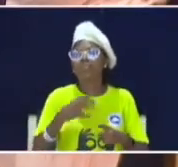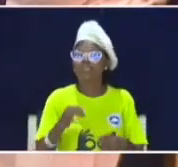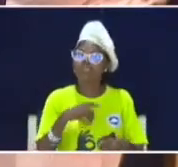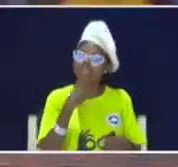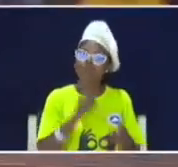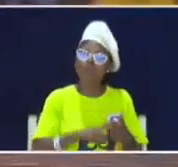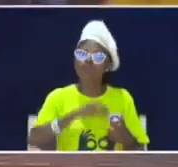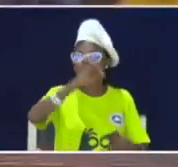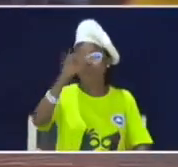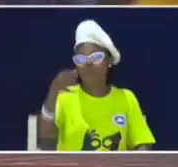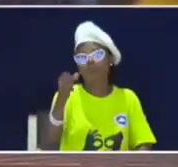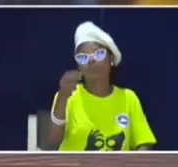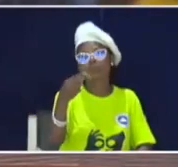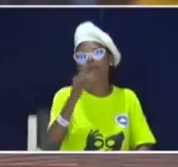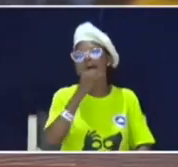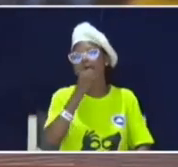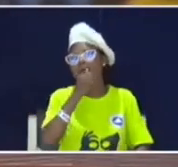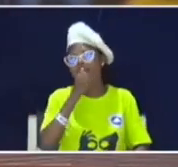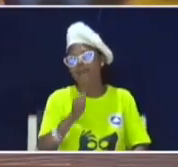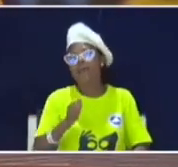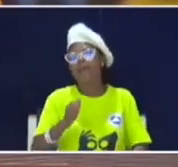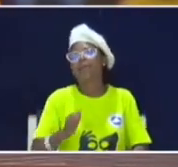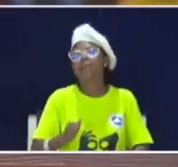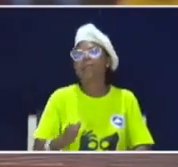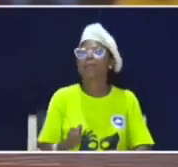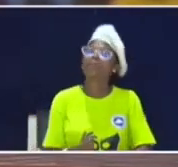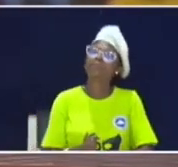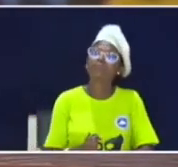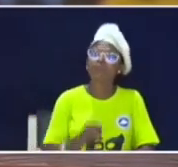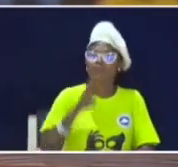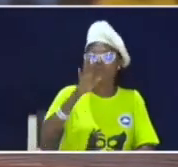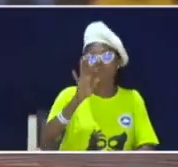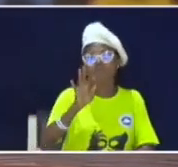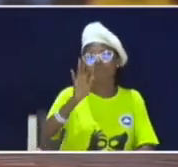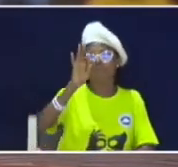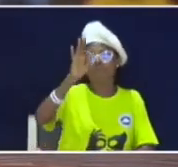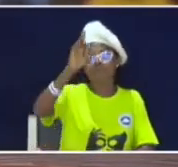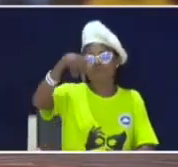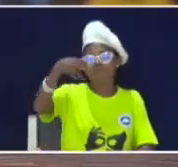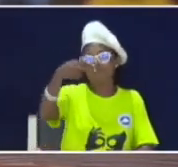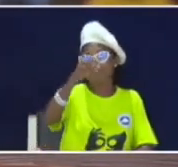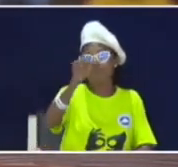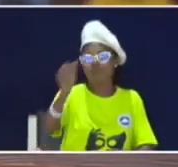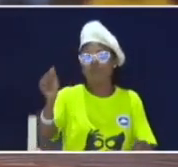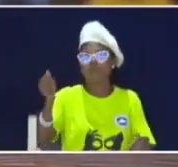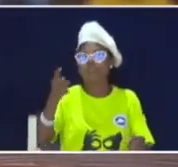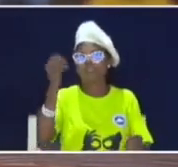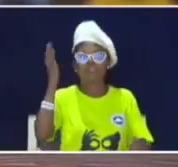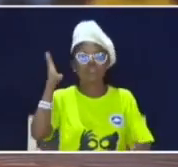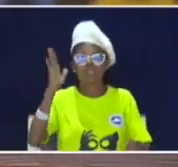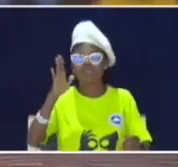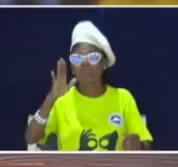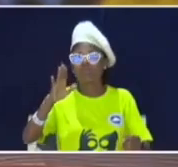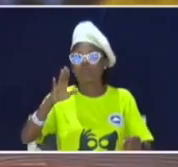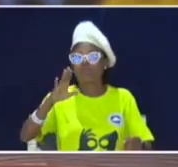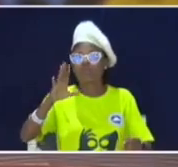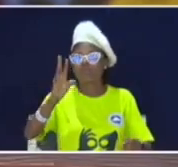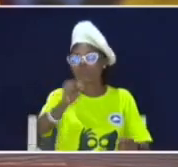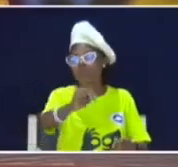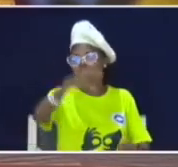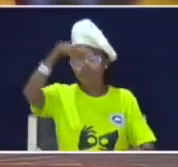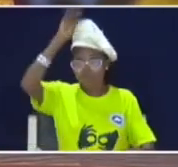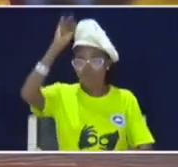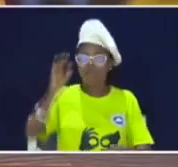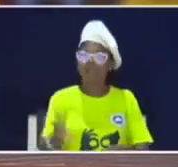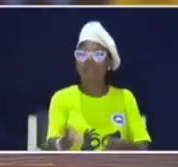Joseph, I am Pharaoh, and without thee shall no man lift up his hand or his foot in the